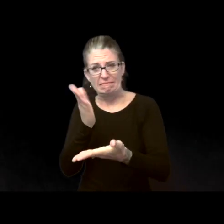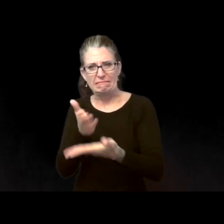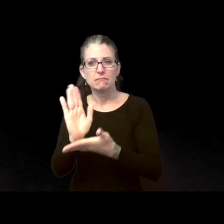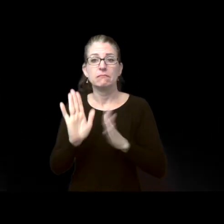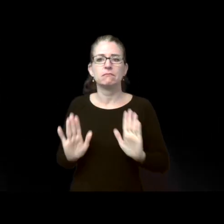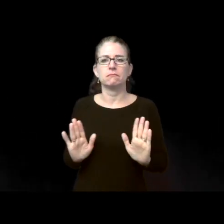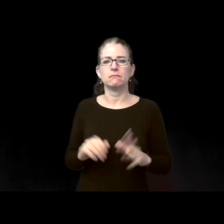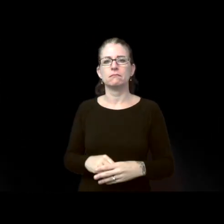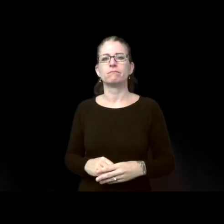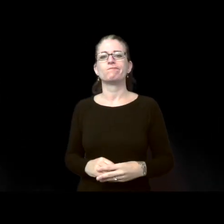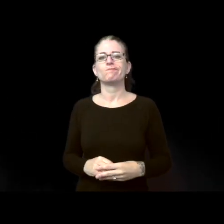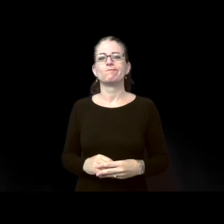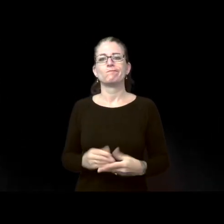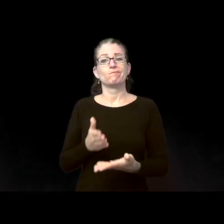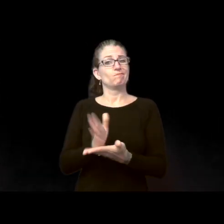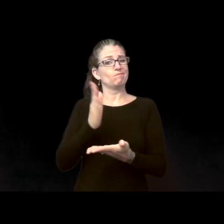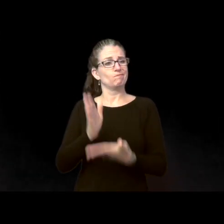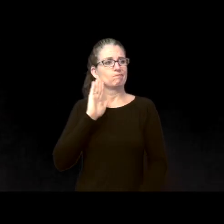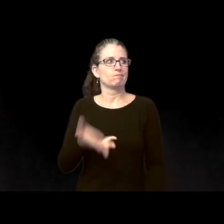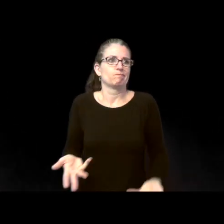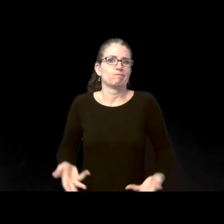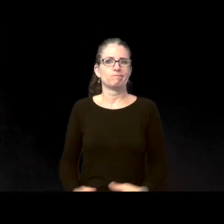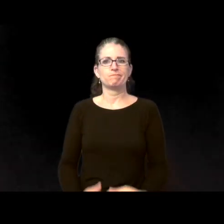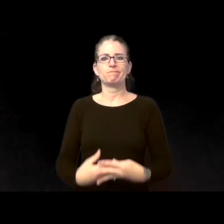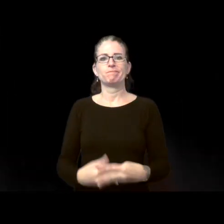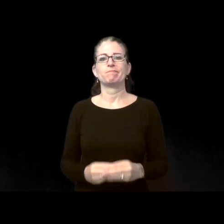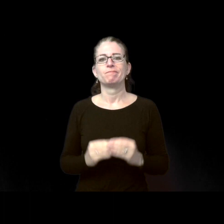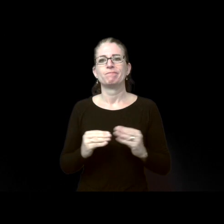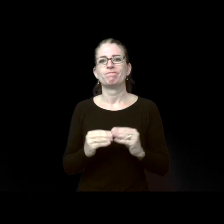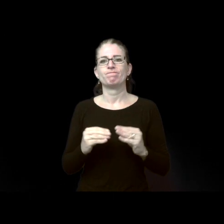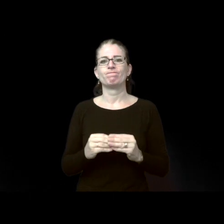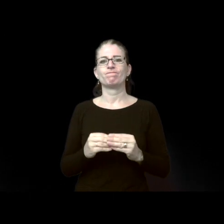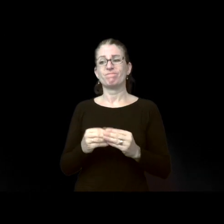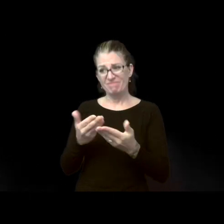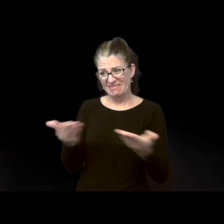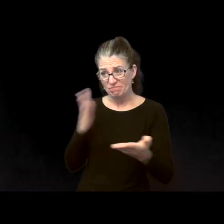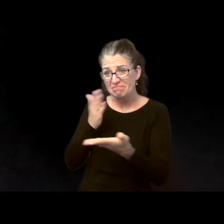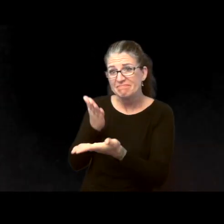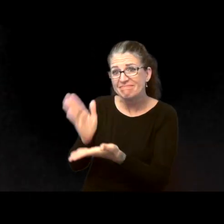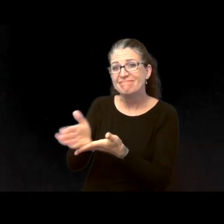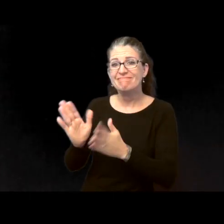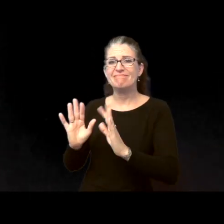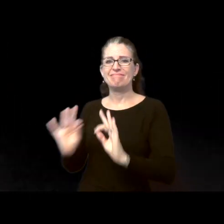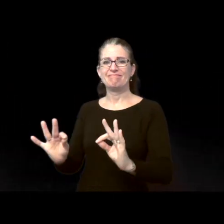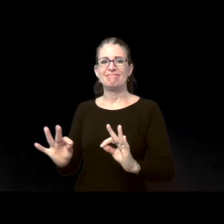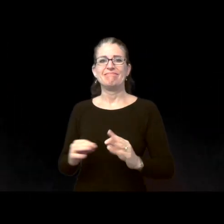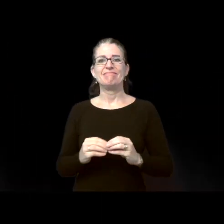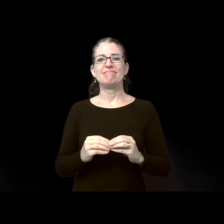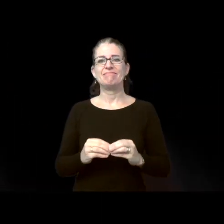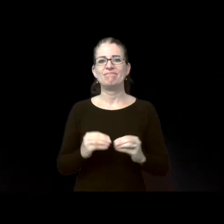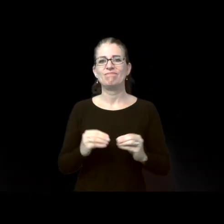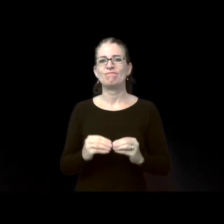it's all okay. Things will be okay. Things will